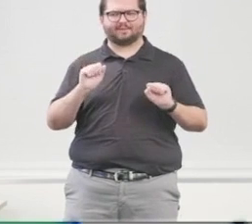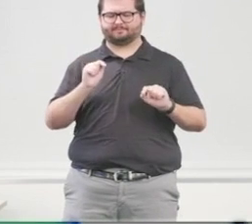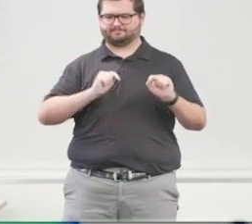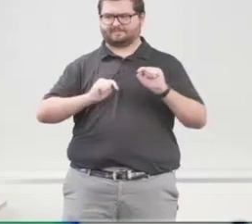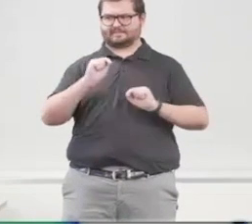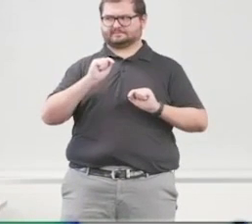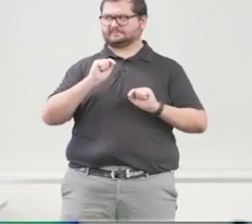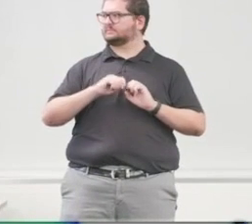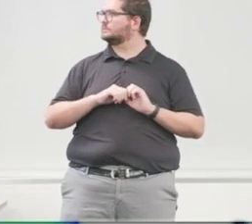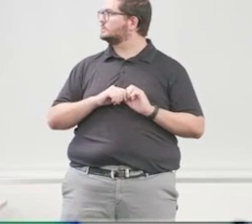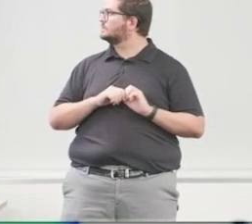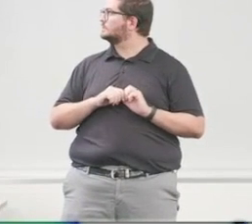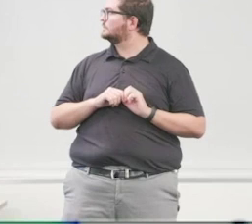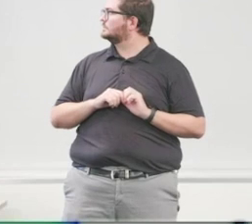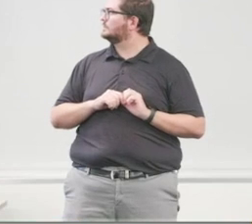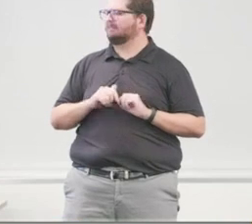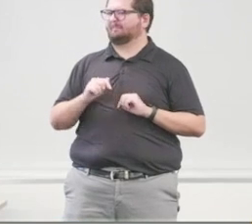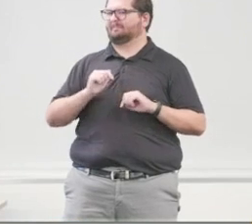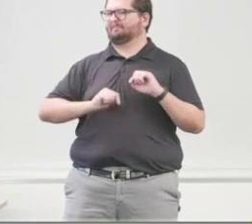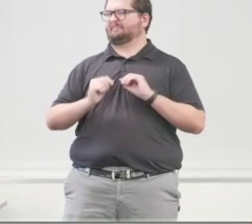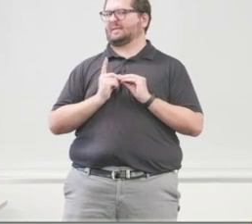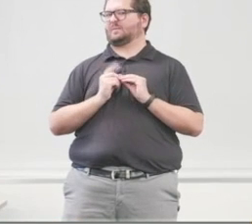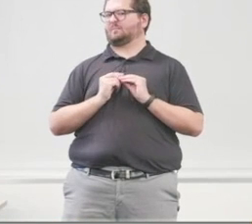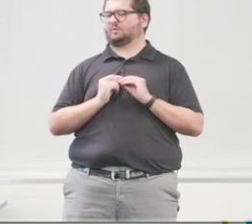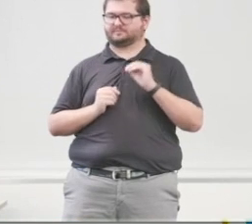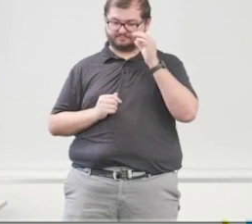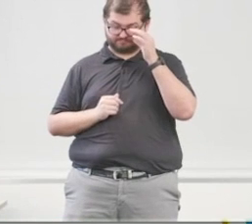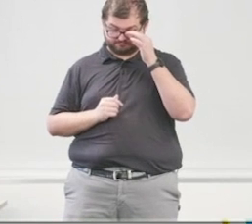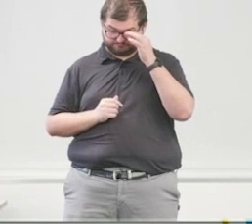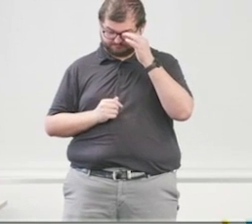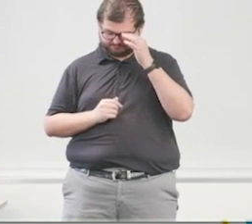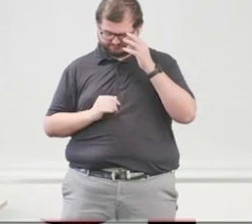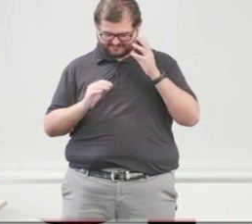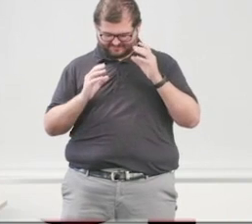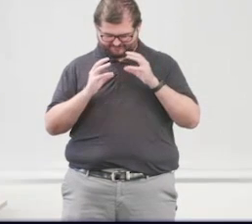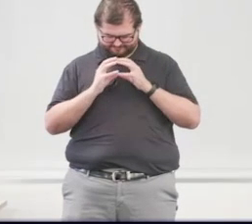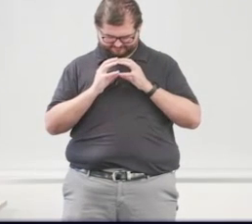back. Let's go back one more.